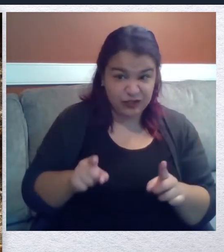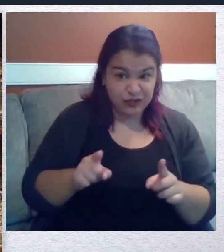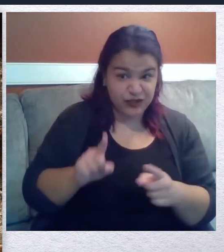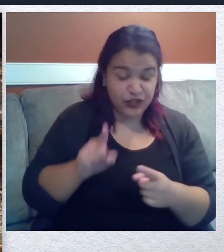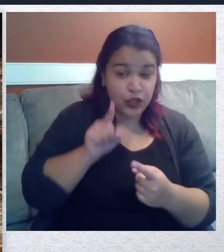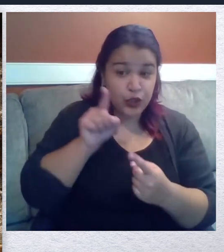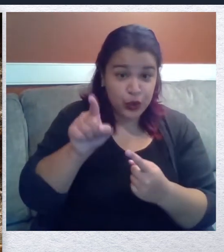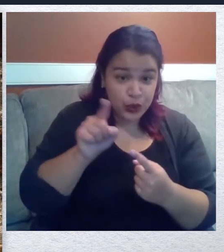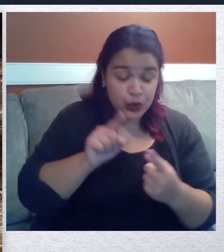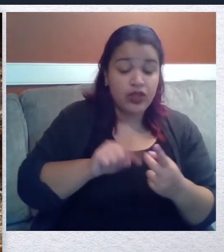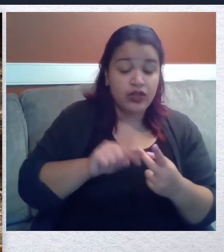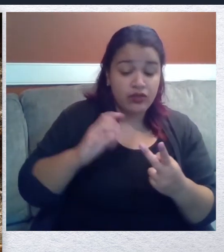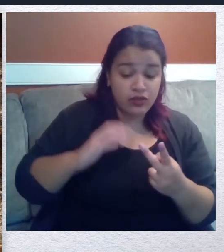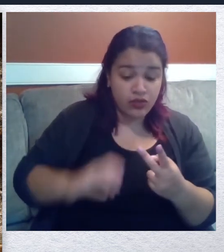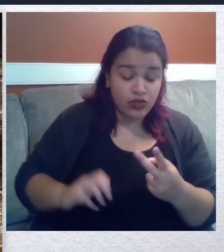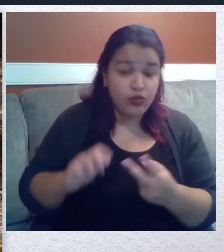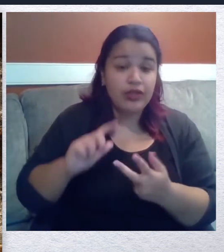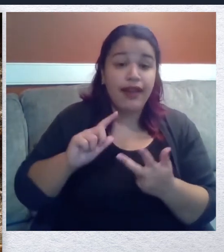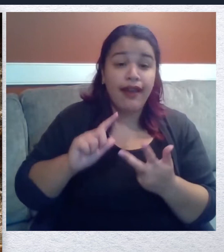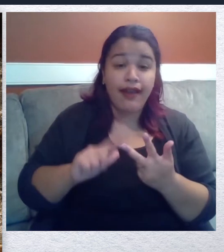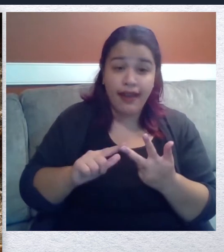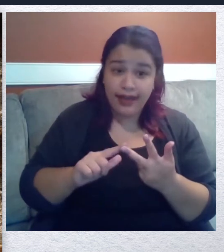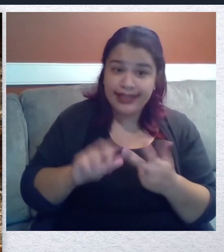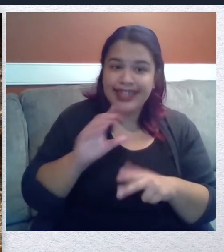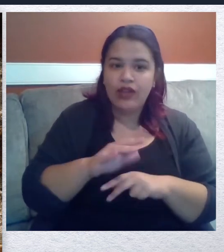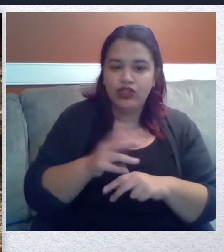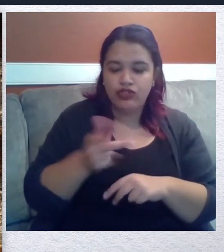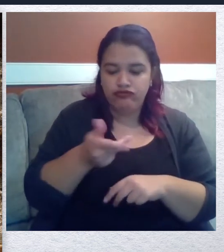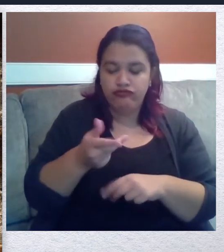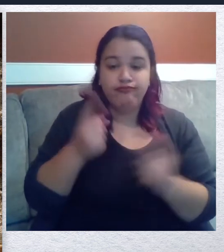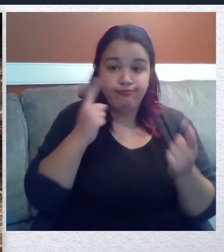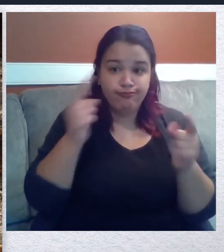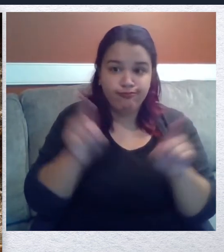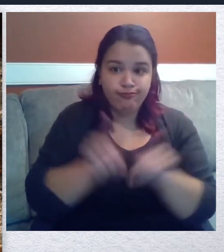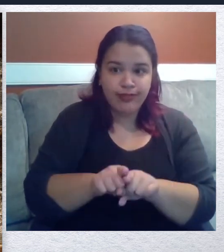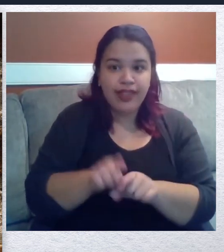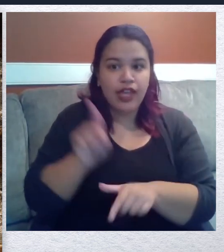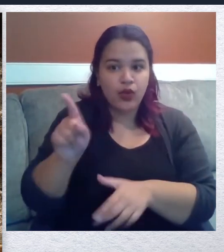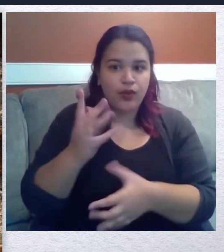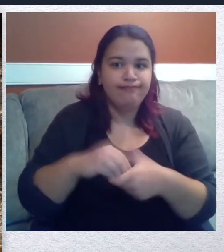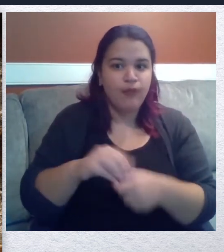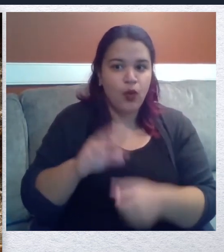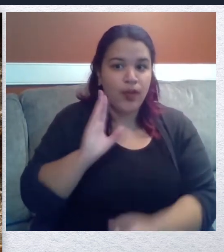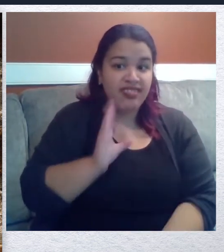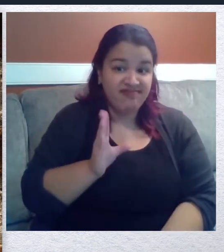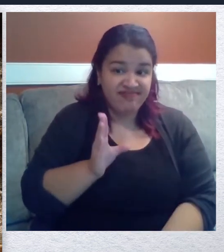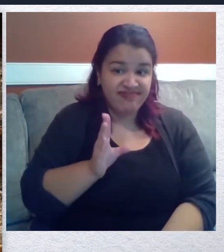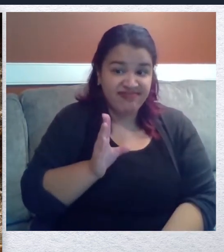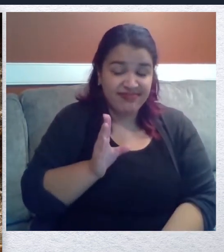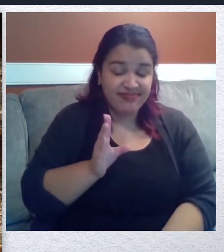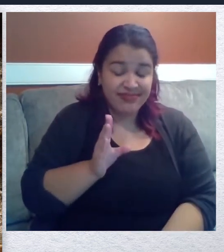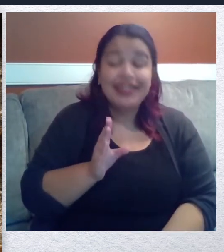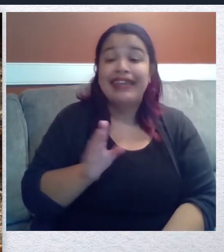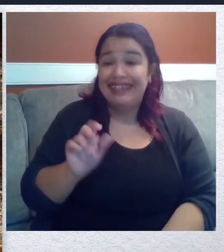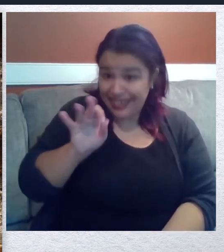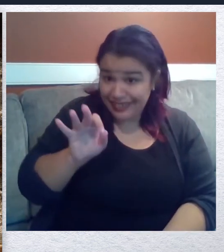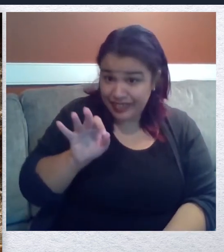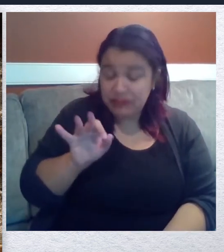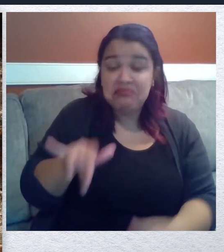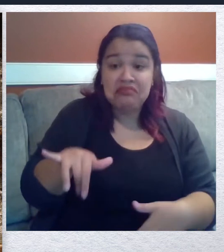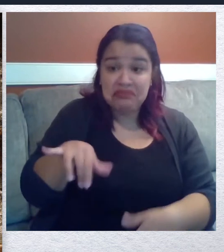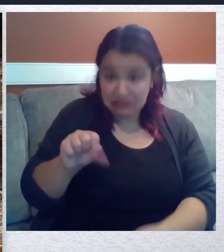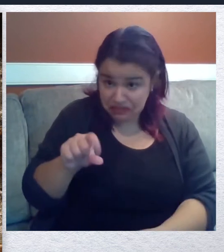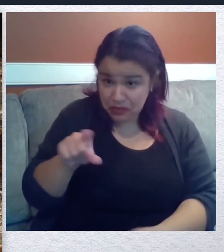it is necessary. If it is decided that you will attend, whenever possible, allow the participant to speak